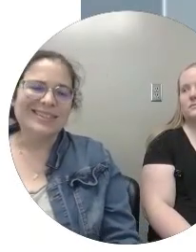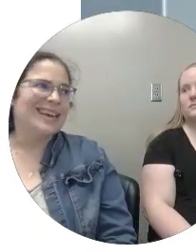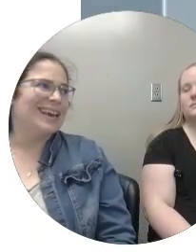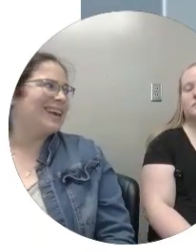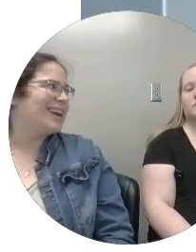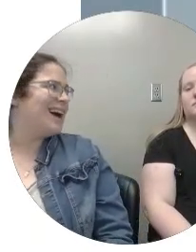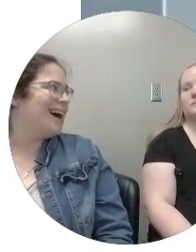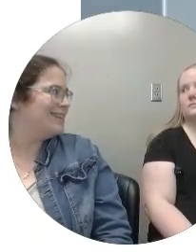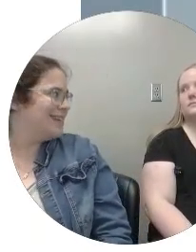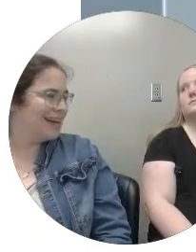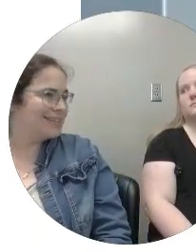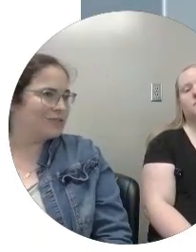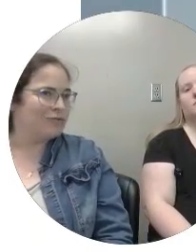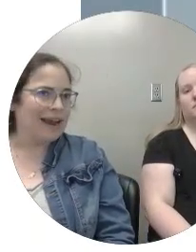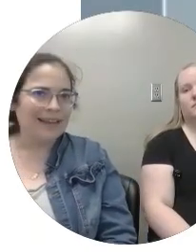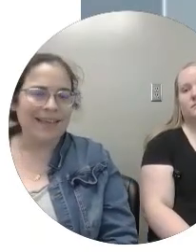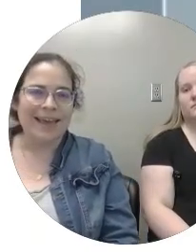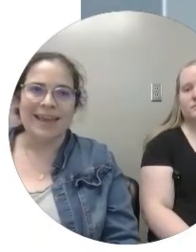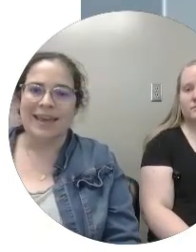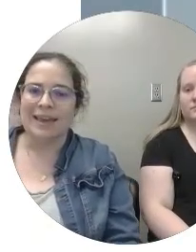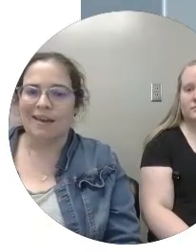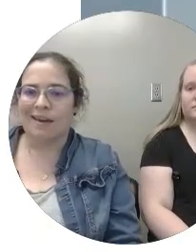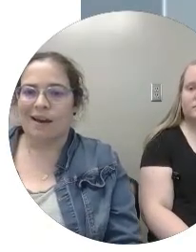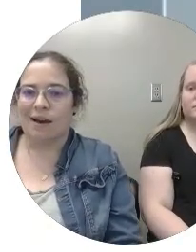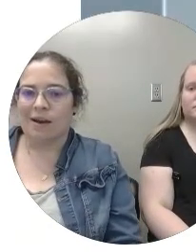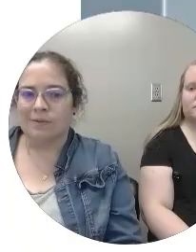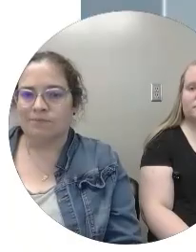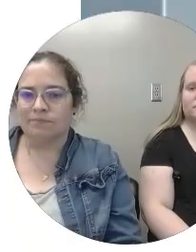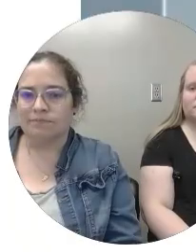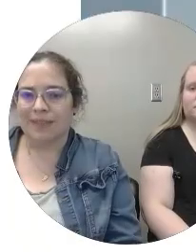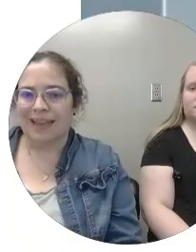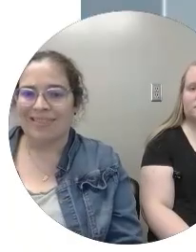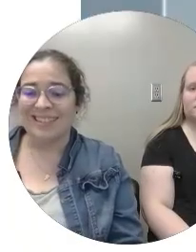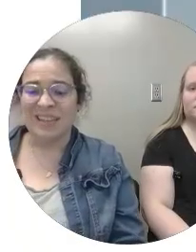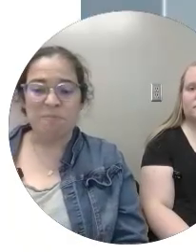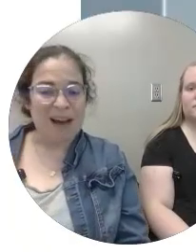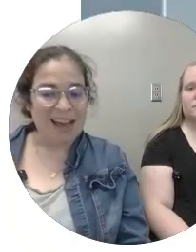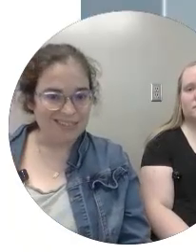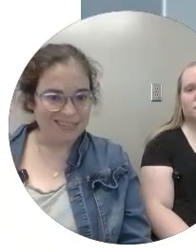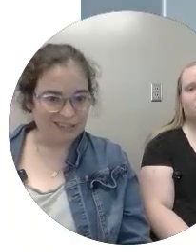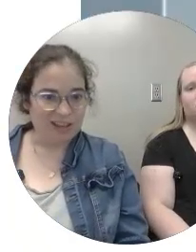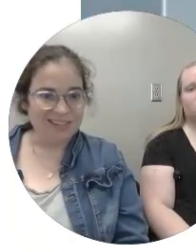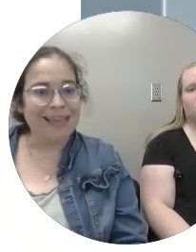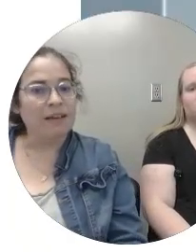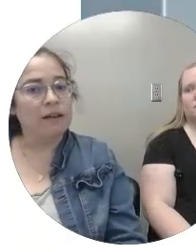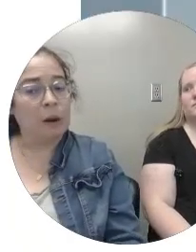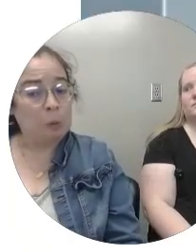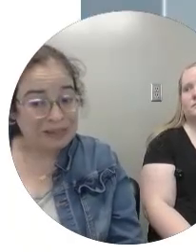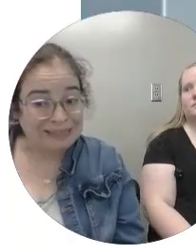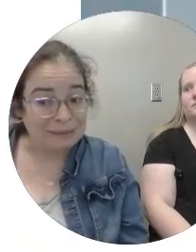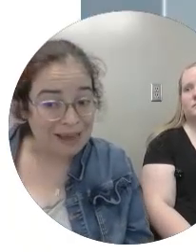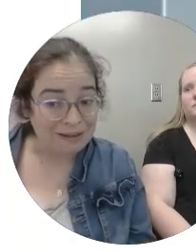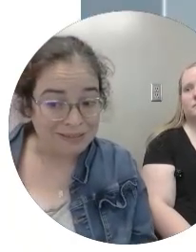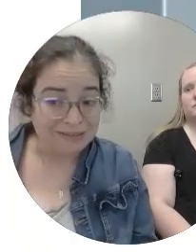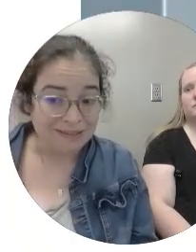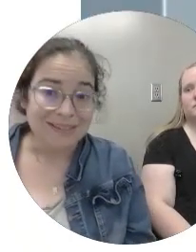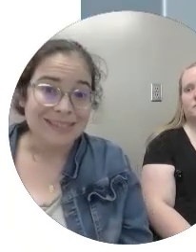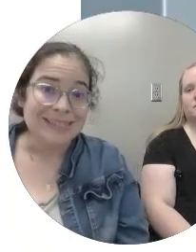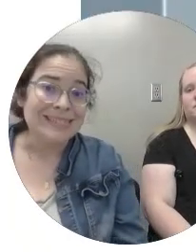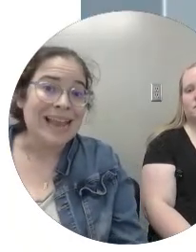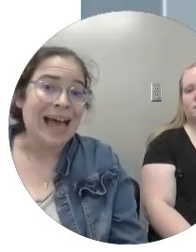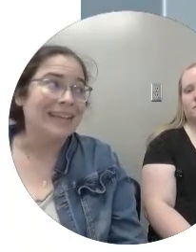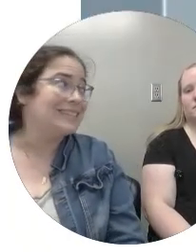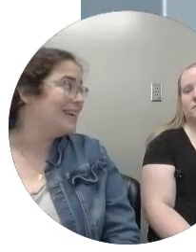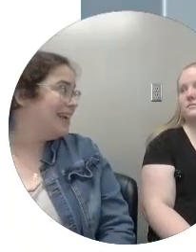start for like listening in context, right? Like, and this is a mild hearing loss, like a